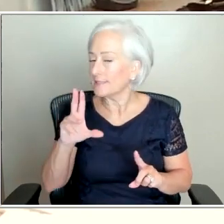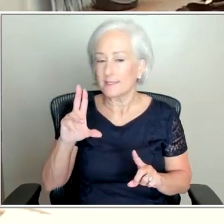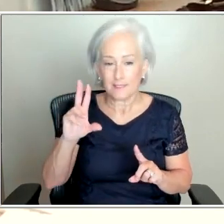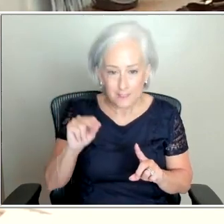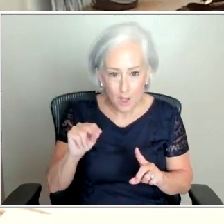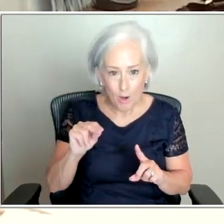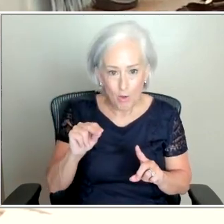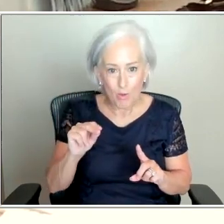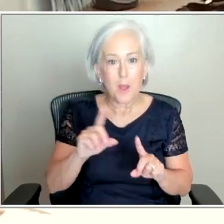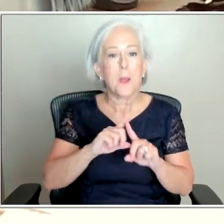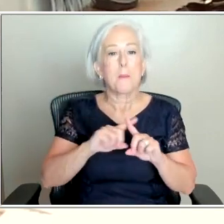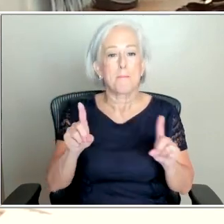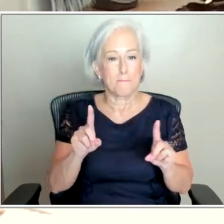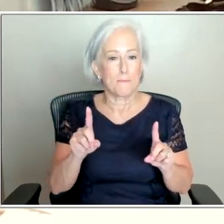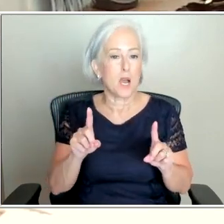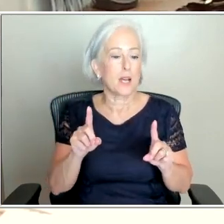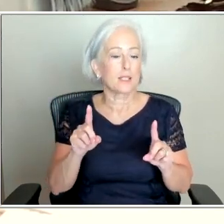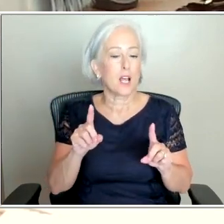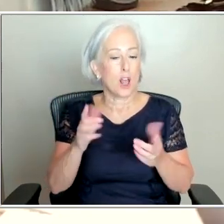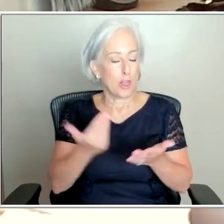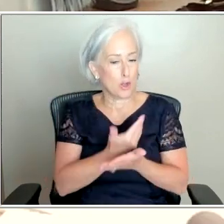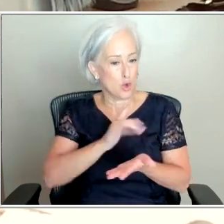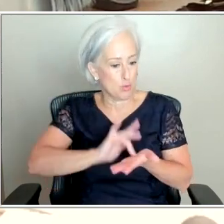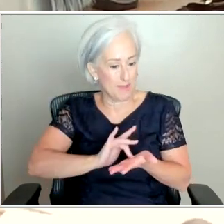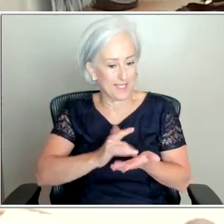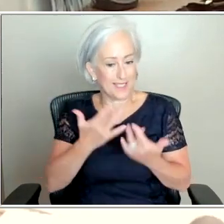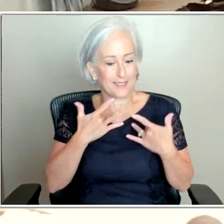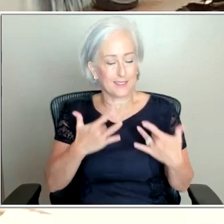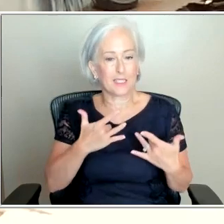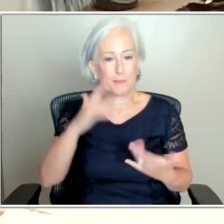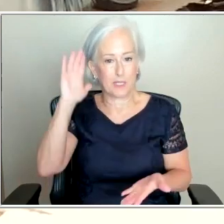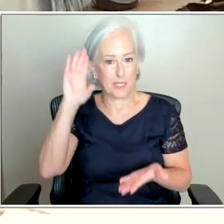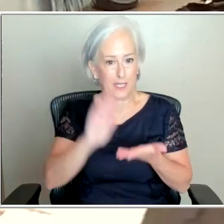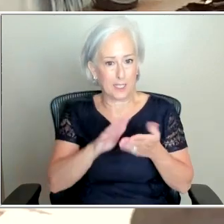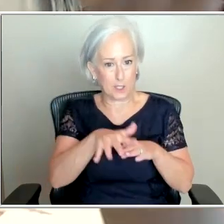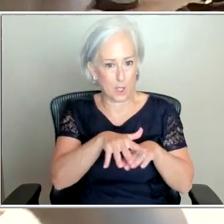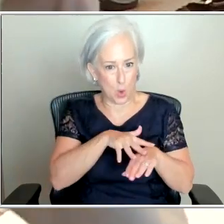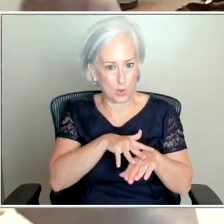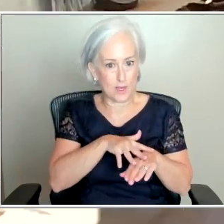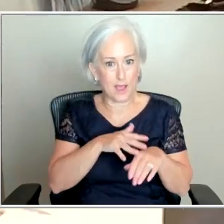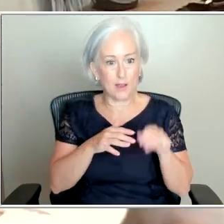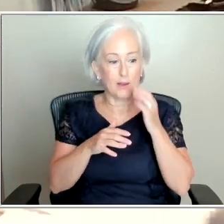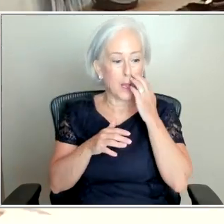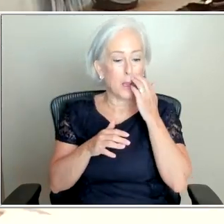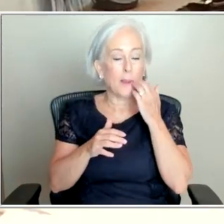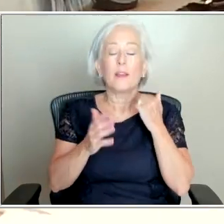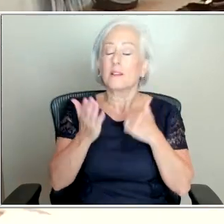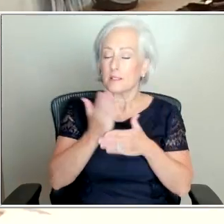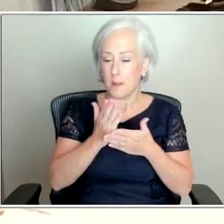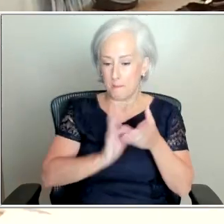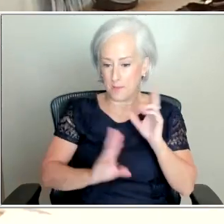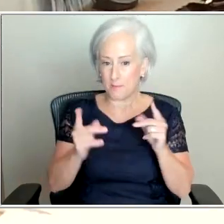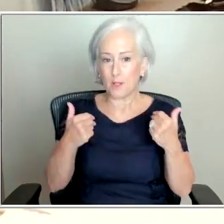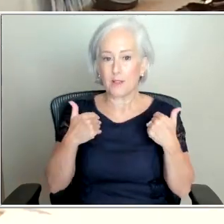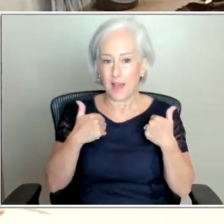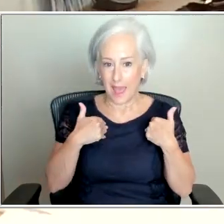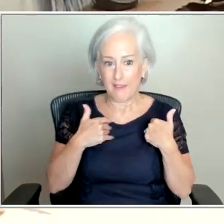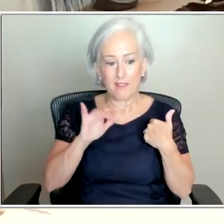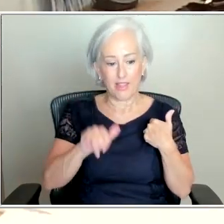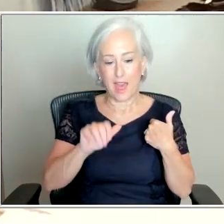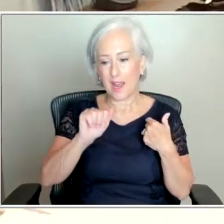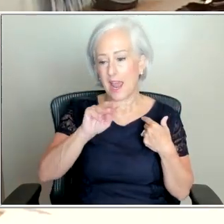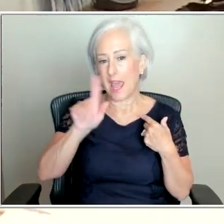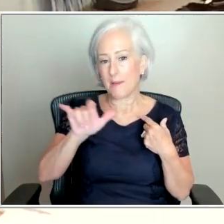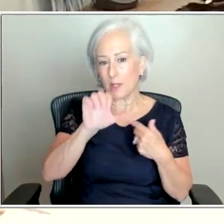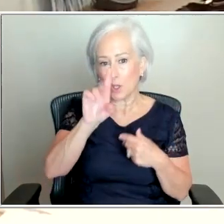it's more than amyloid. And some people have amyloid in their brain for those 10, 20, 30 years and never develop memory problems. So we have